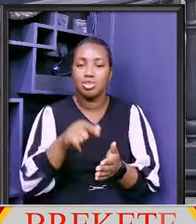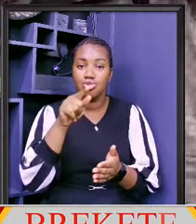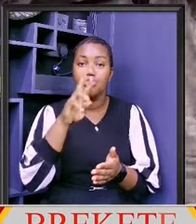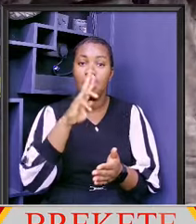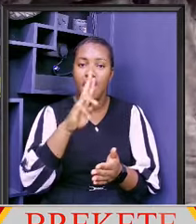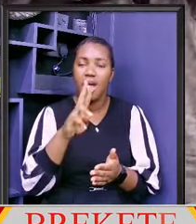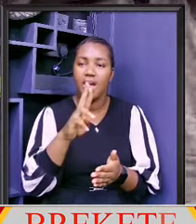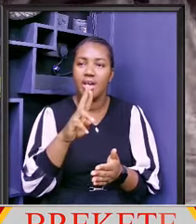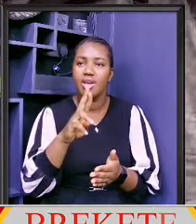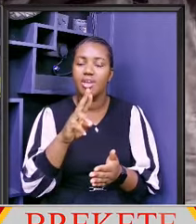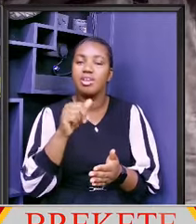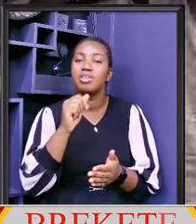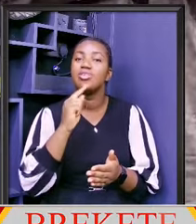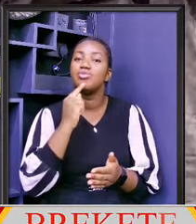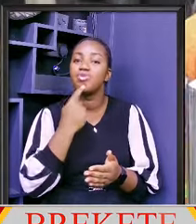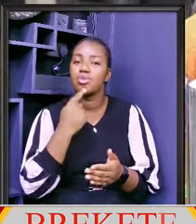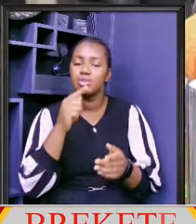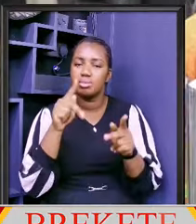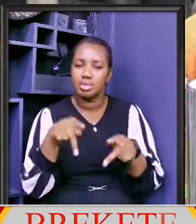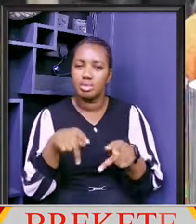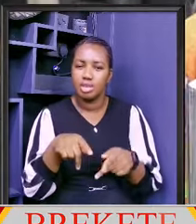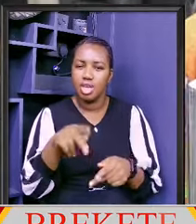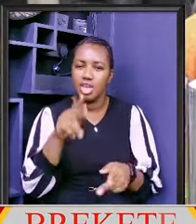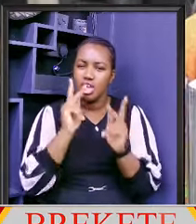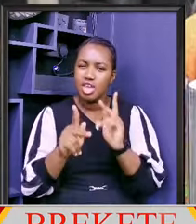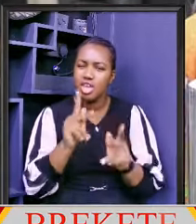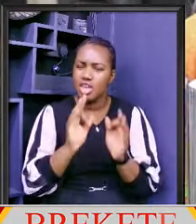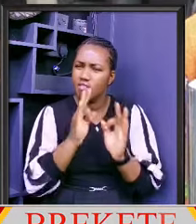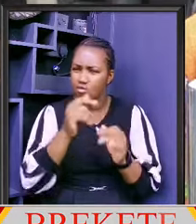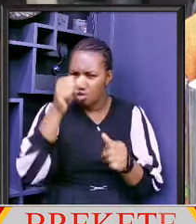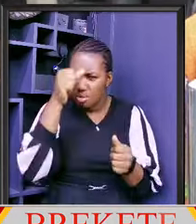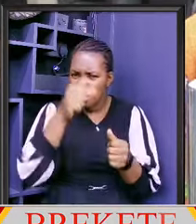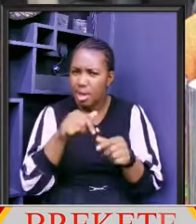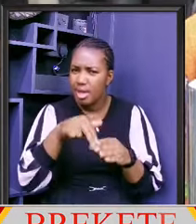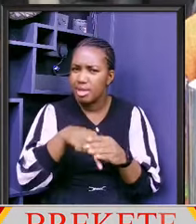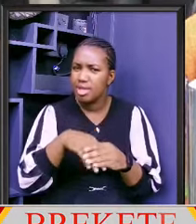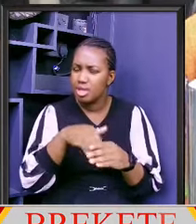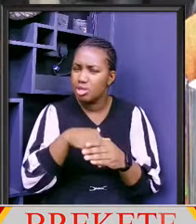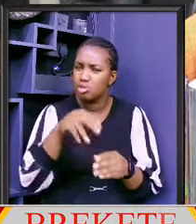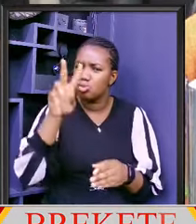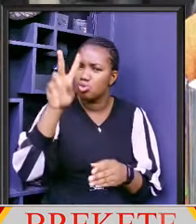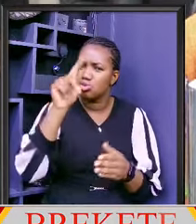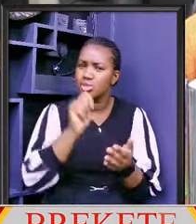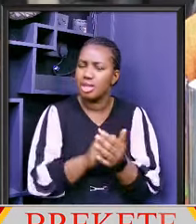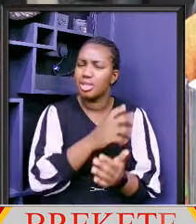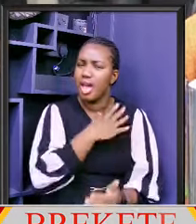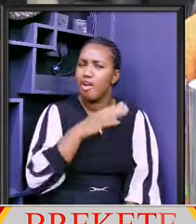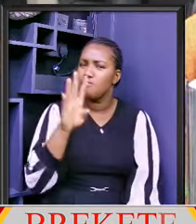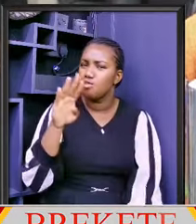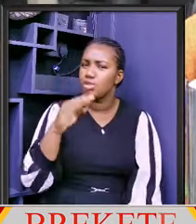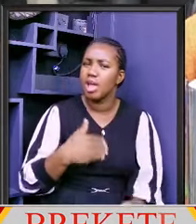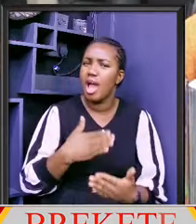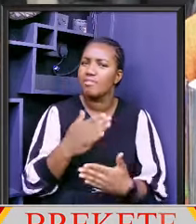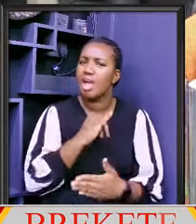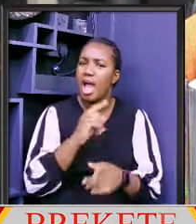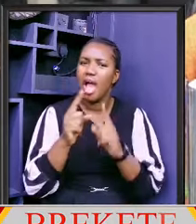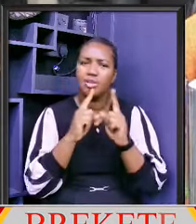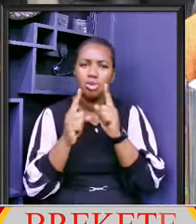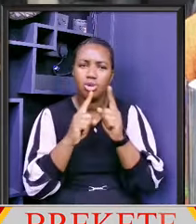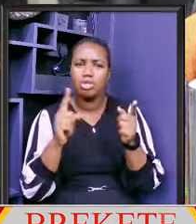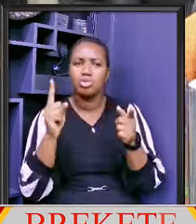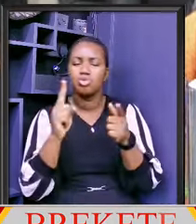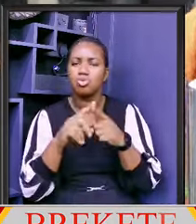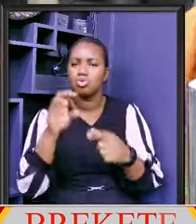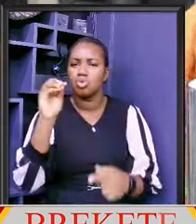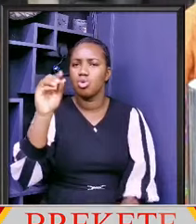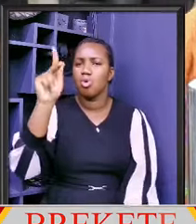Brekete family. If you remember in 2014, in one of the programs, where I was able to, after talking to Okada, he said, I should speak in Hausa